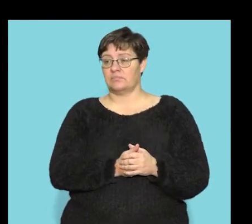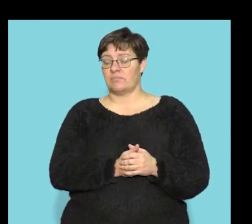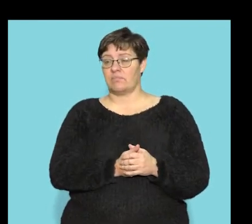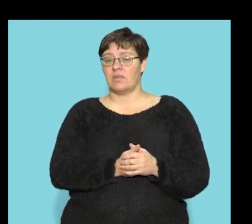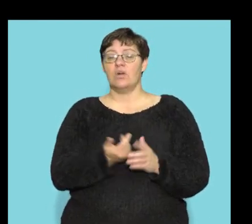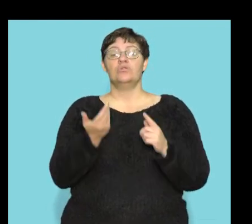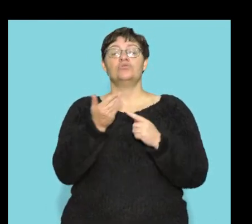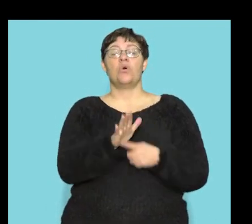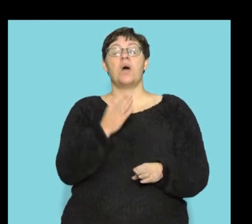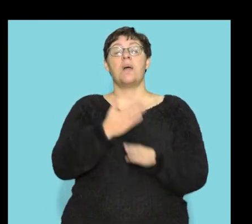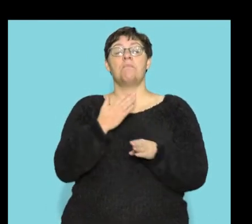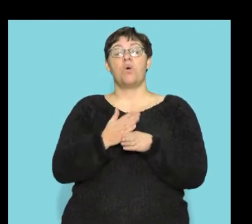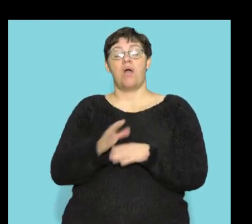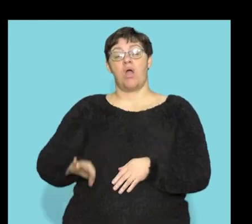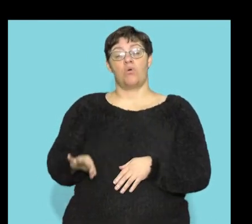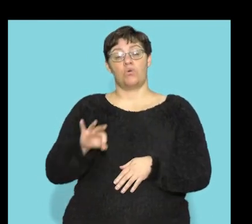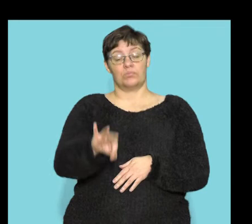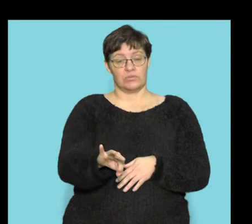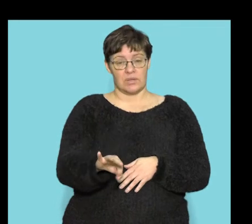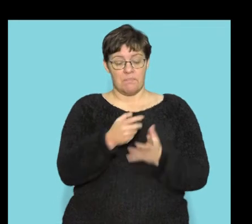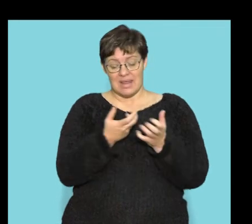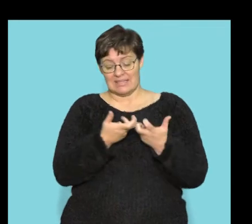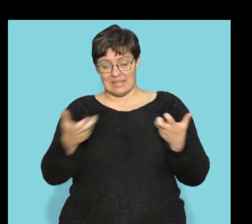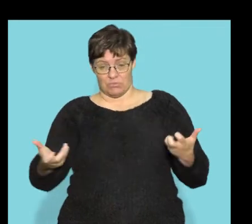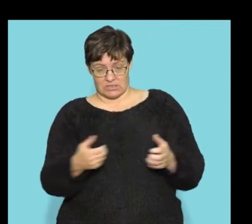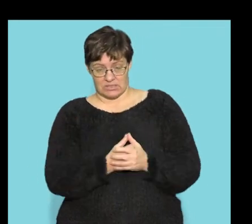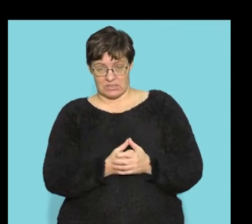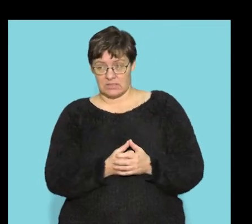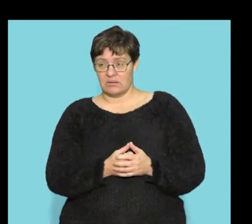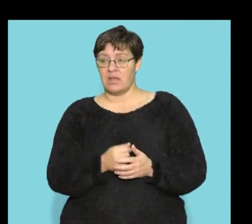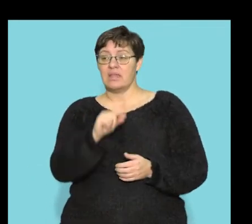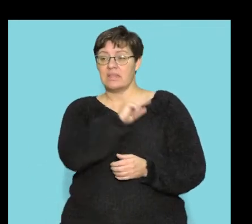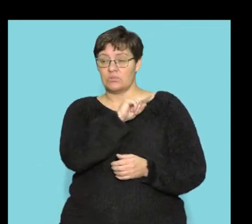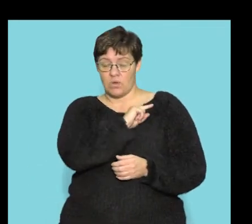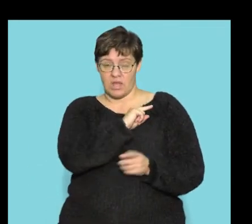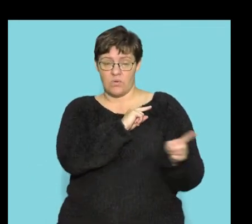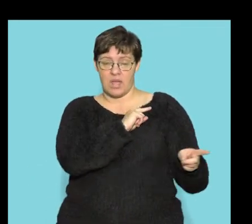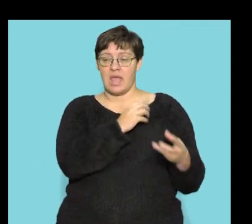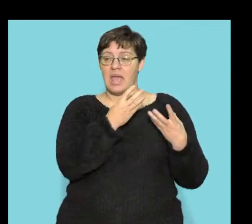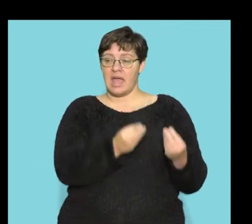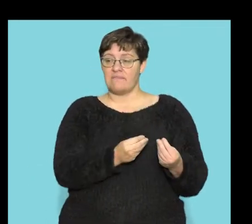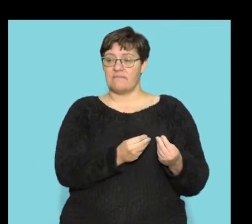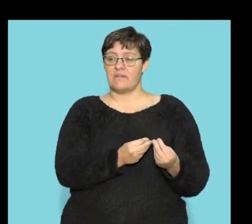contribution as a separate item. Therefore, you would have employer's